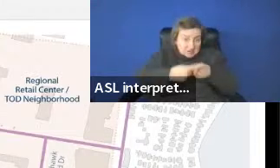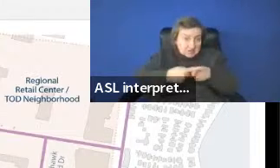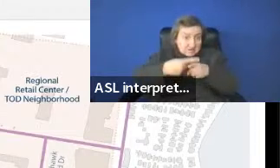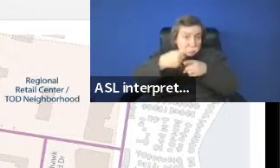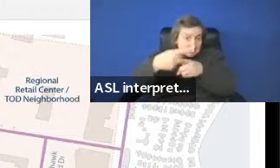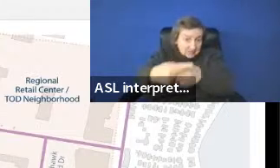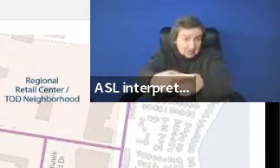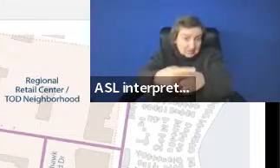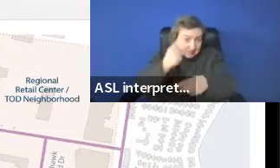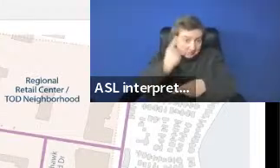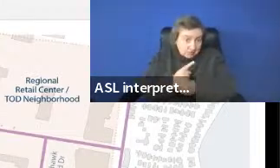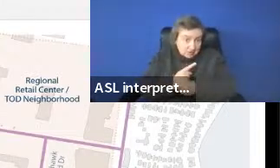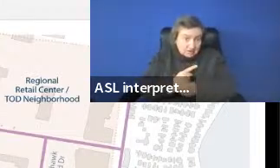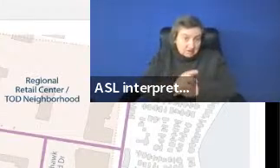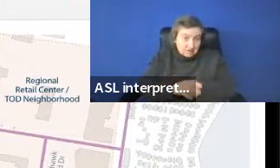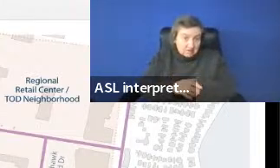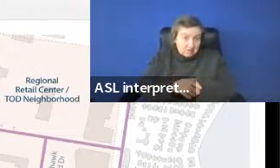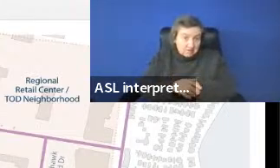correct?